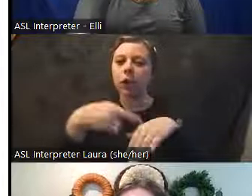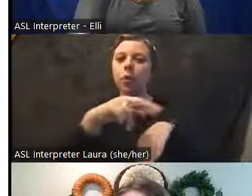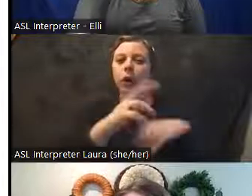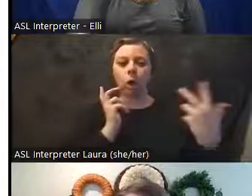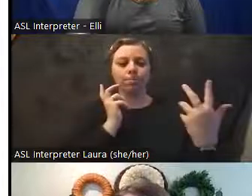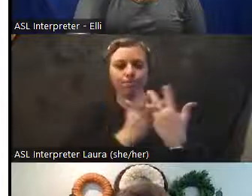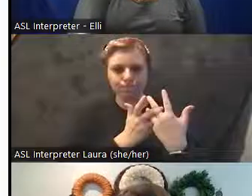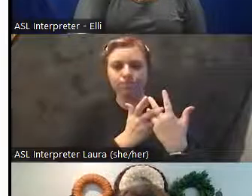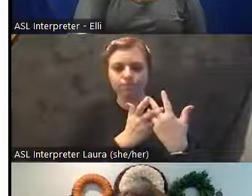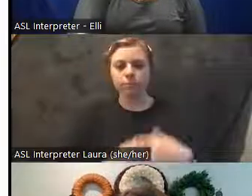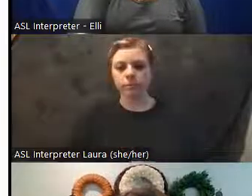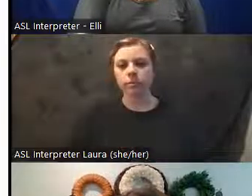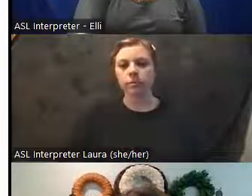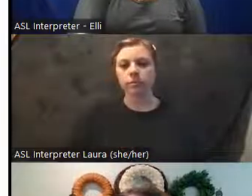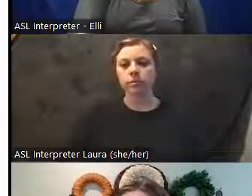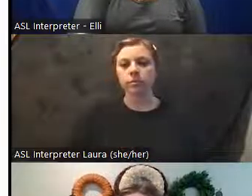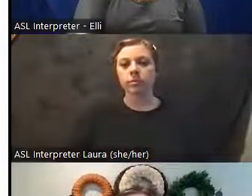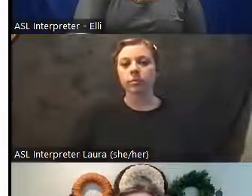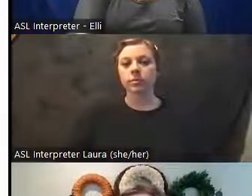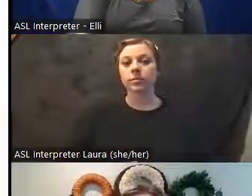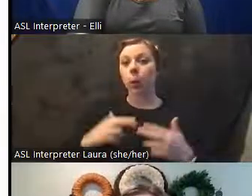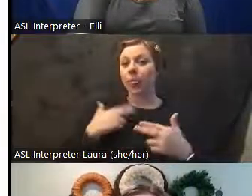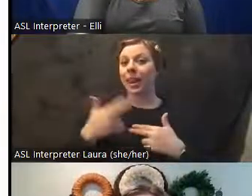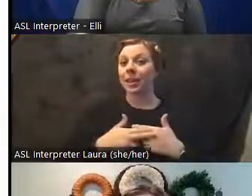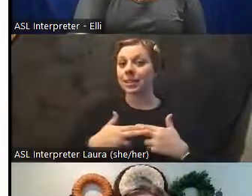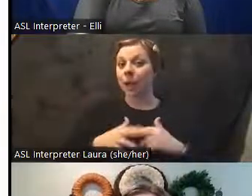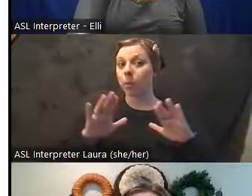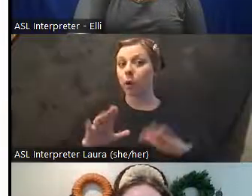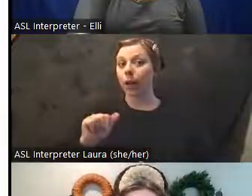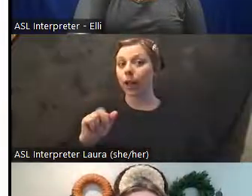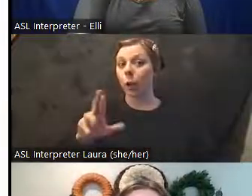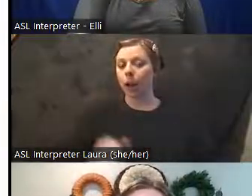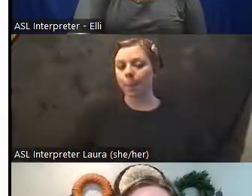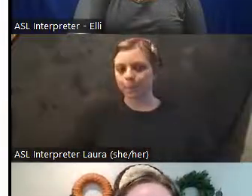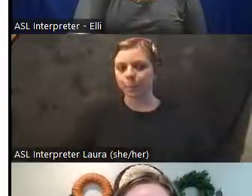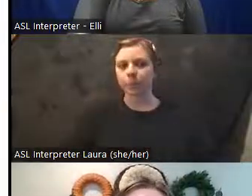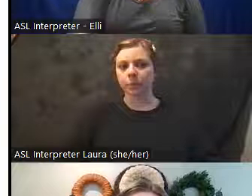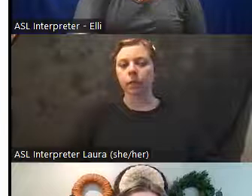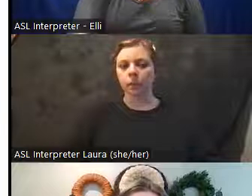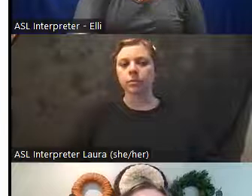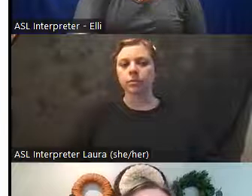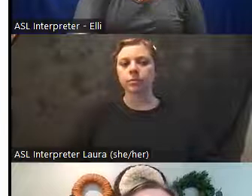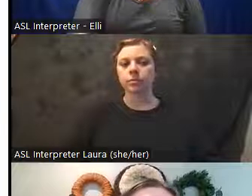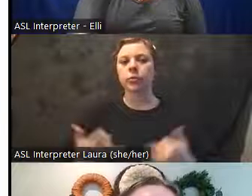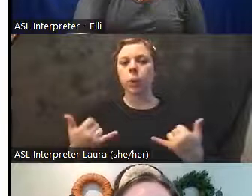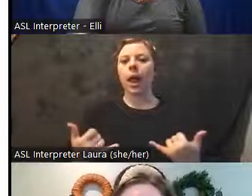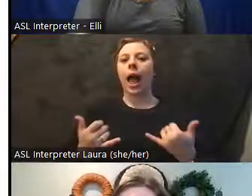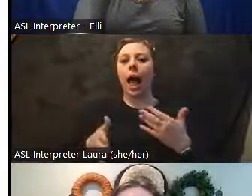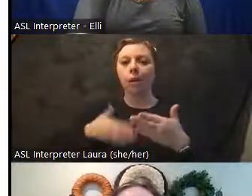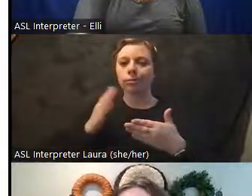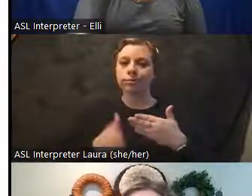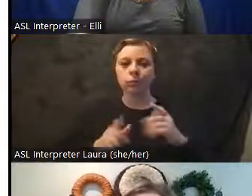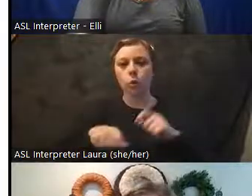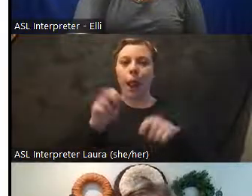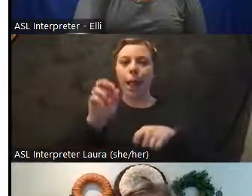So Laura, when you're ready, the next slide would be great. So quickly, just to wrap it up, there's